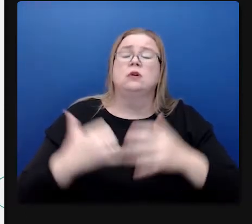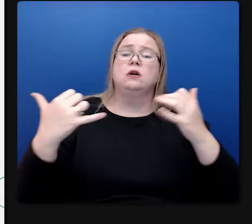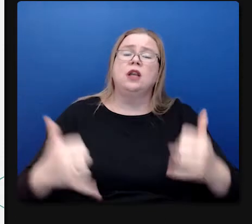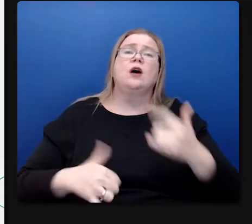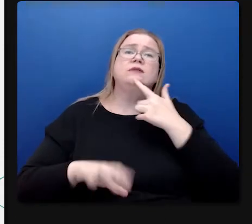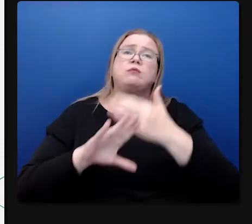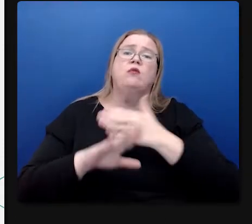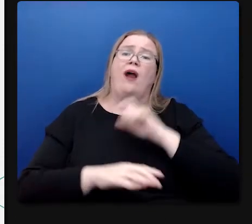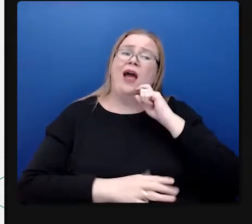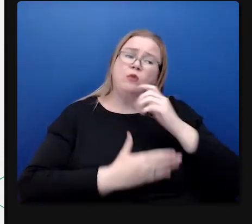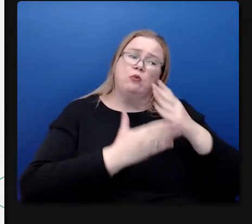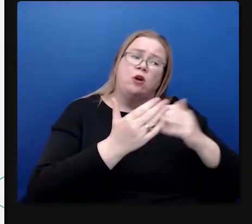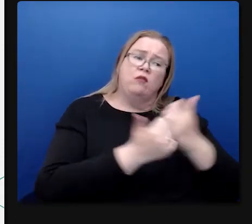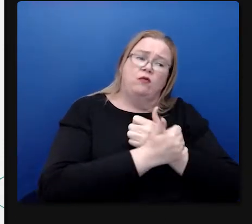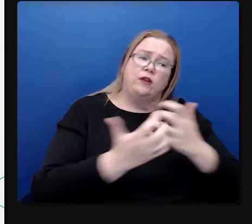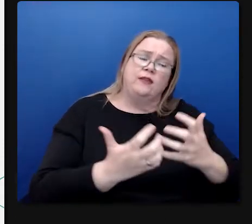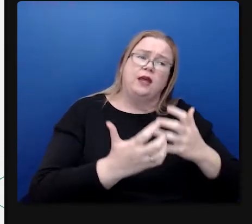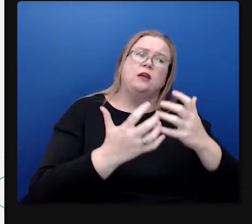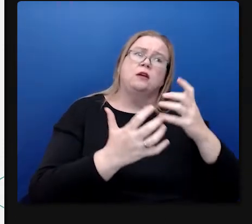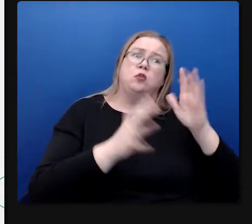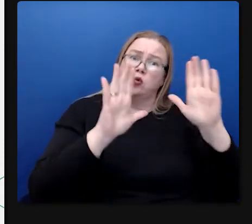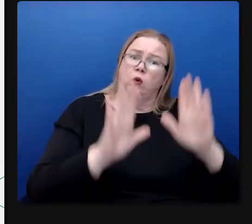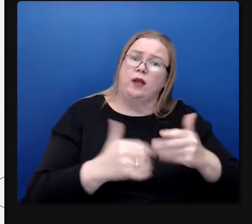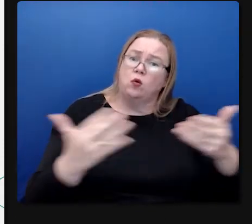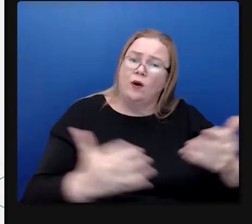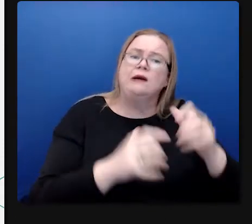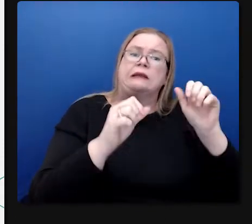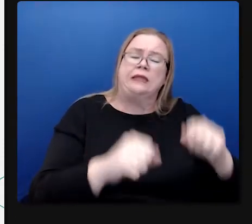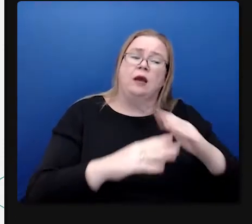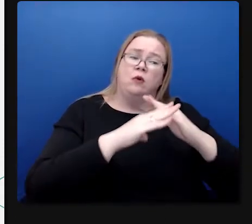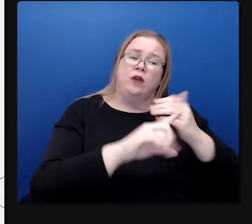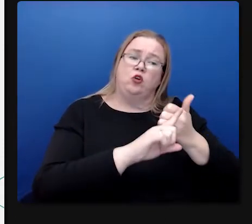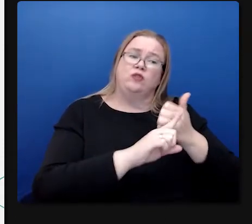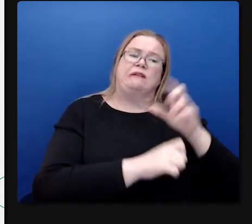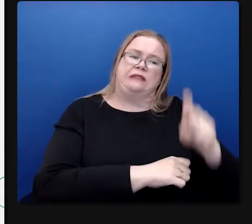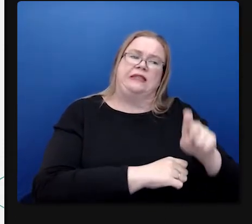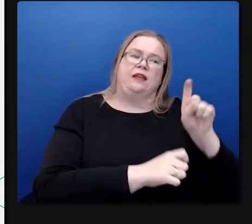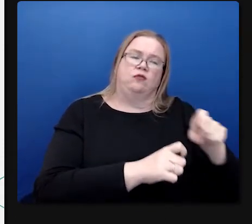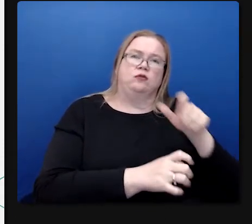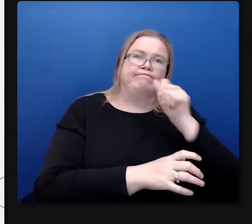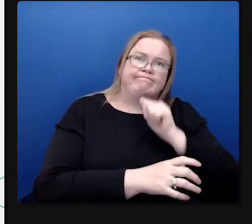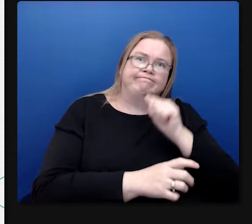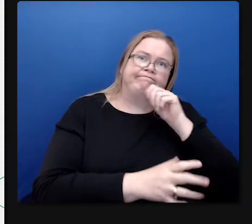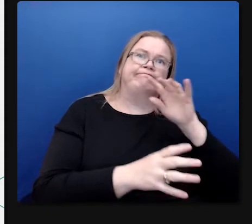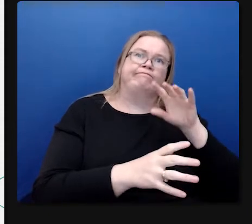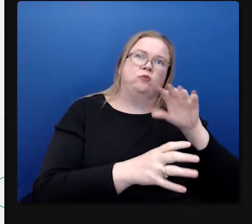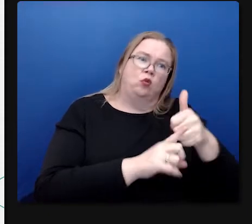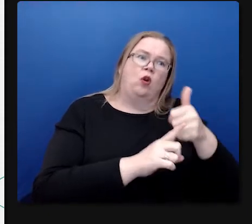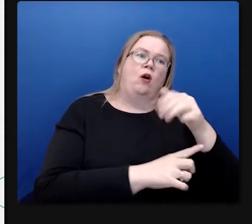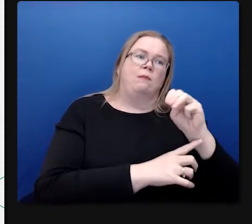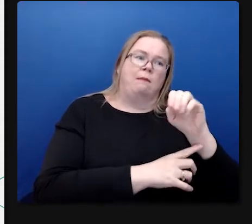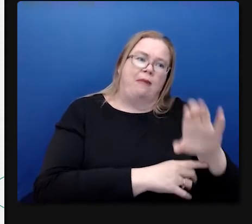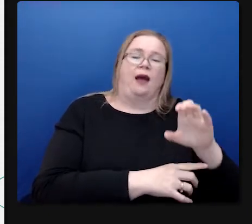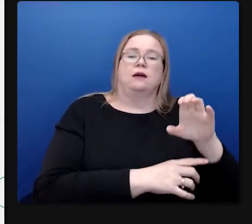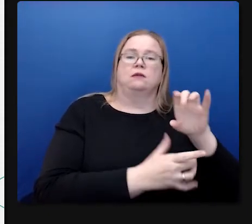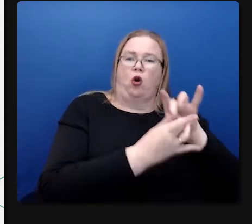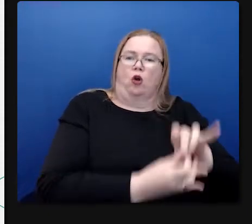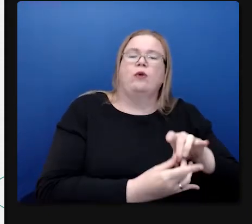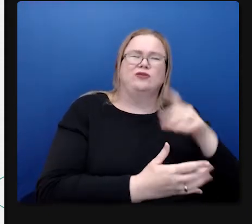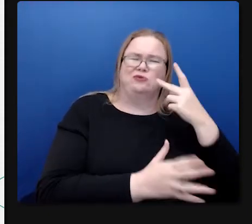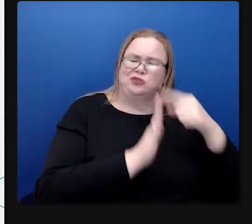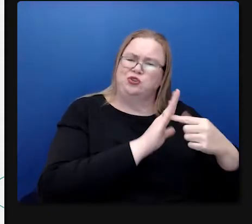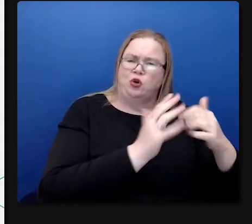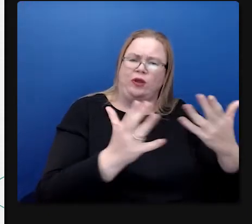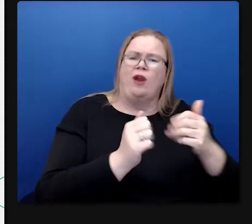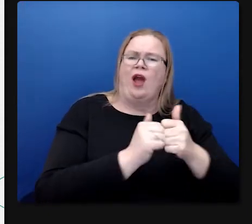As I mentioned on the Apple side of things, what's great is we can prevent you from needing to have to deal with having your own physical Mac hardware. We'll get a show off